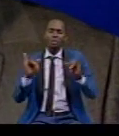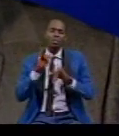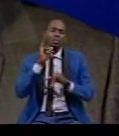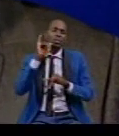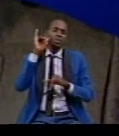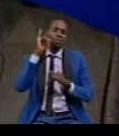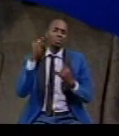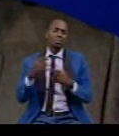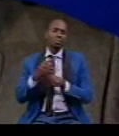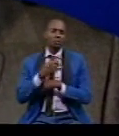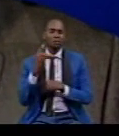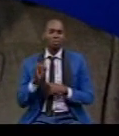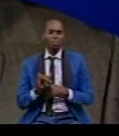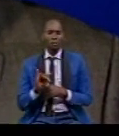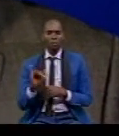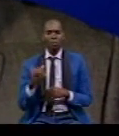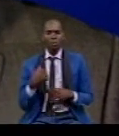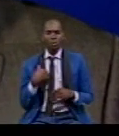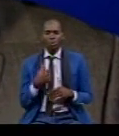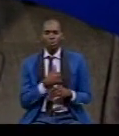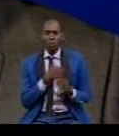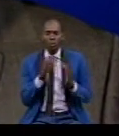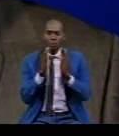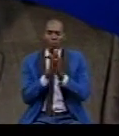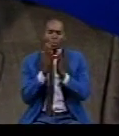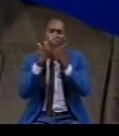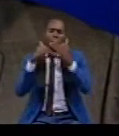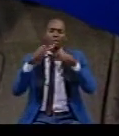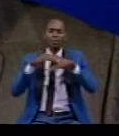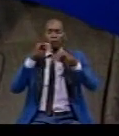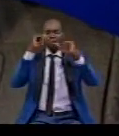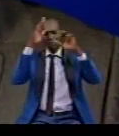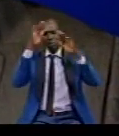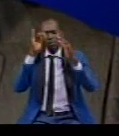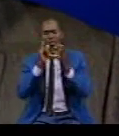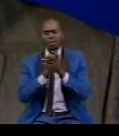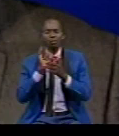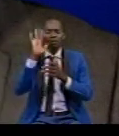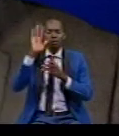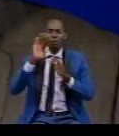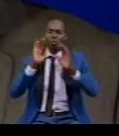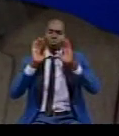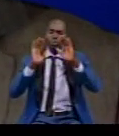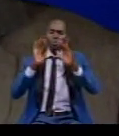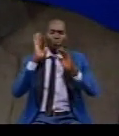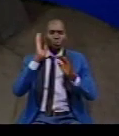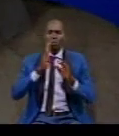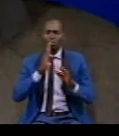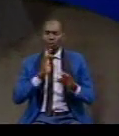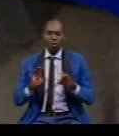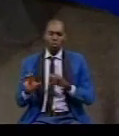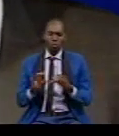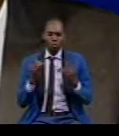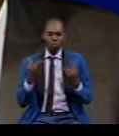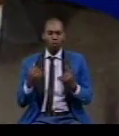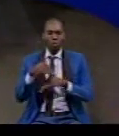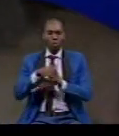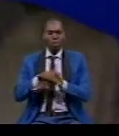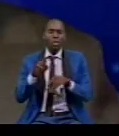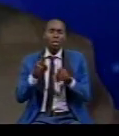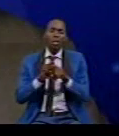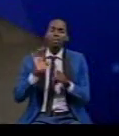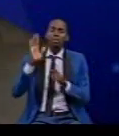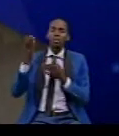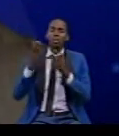got Jesus as my Savior. I am saved. I said, how are you saved? And you are wearing